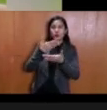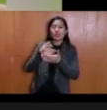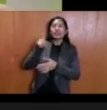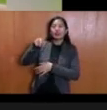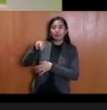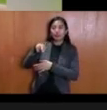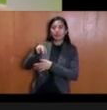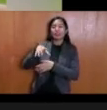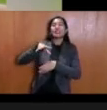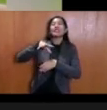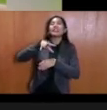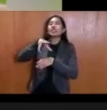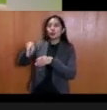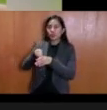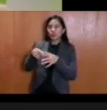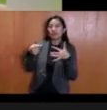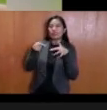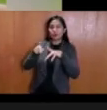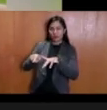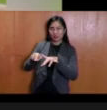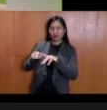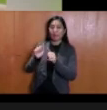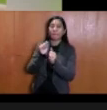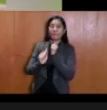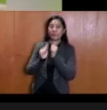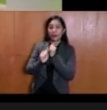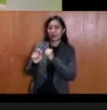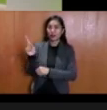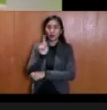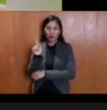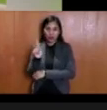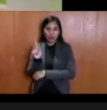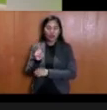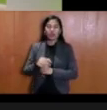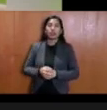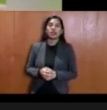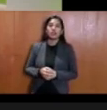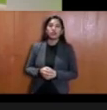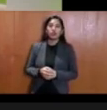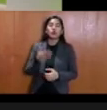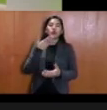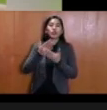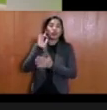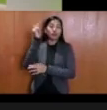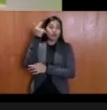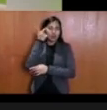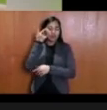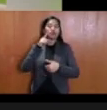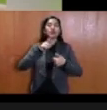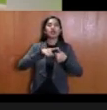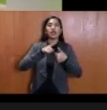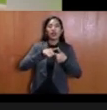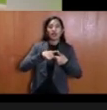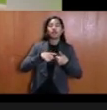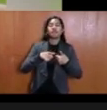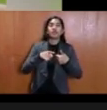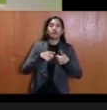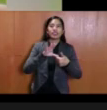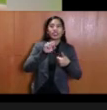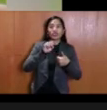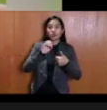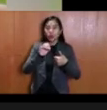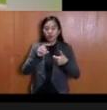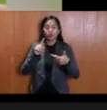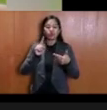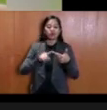begin with. And that means that the governments, civil societies, academia,